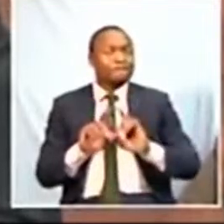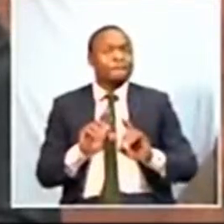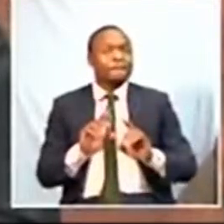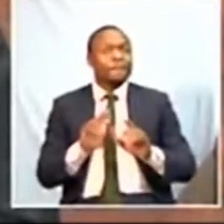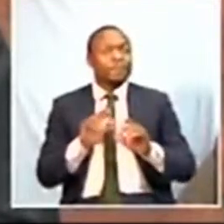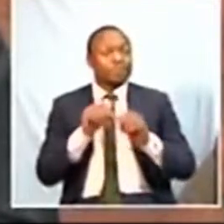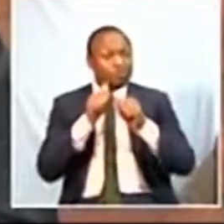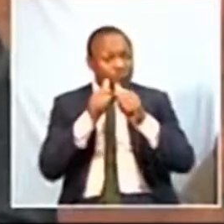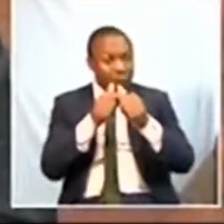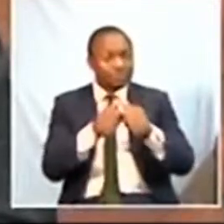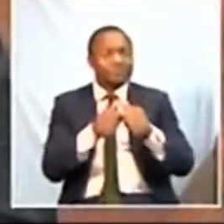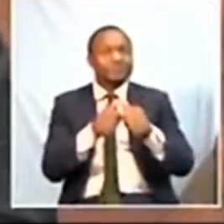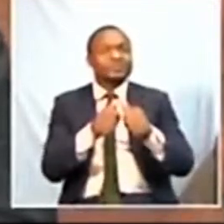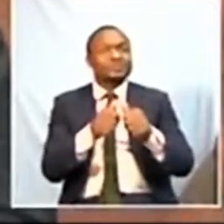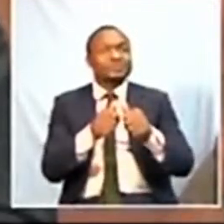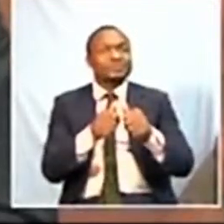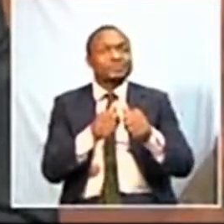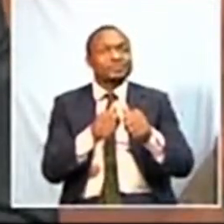compliance.